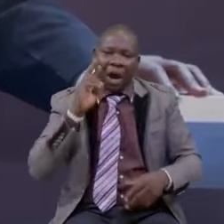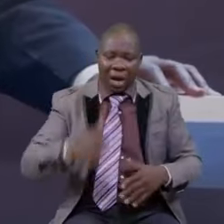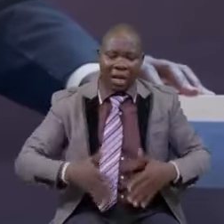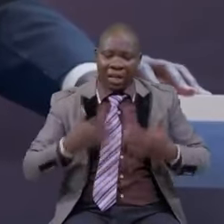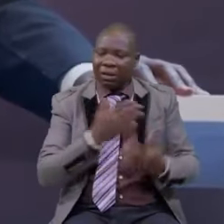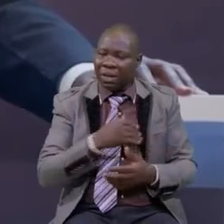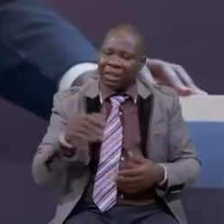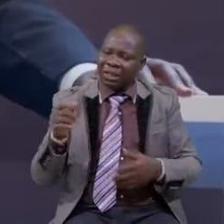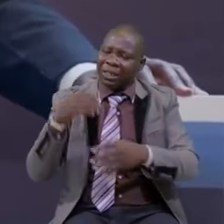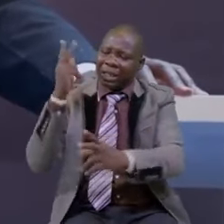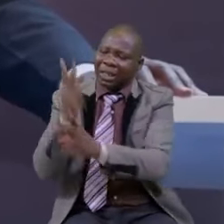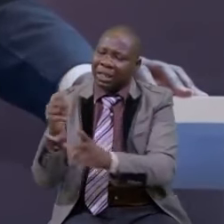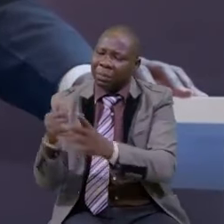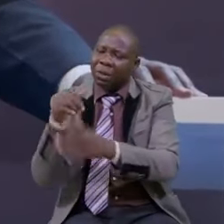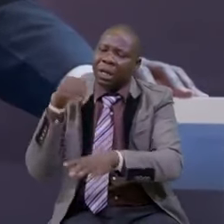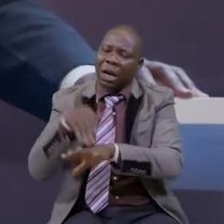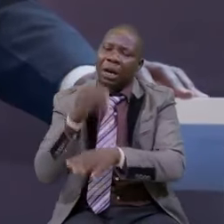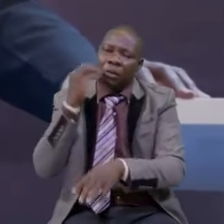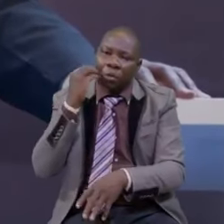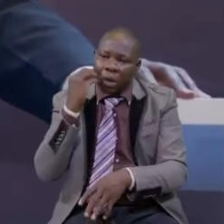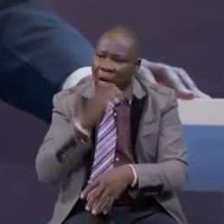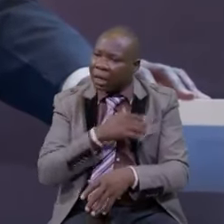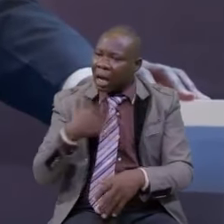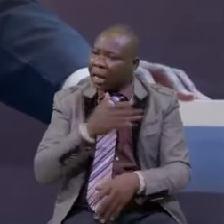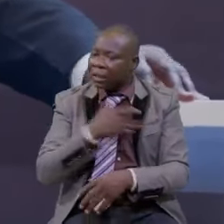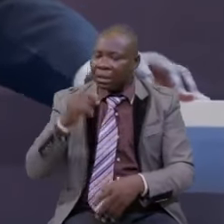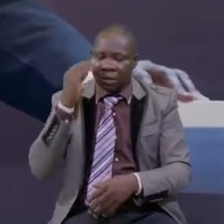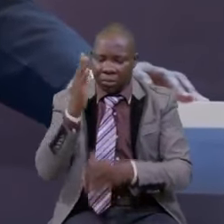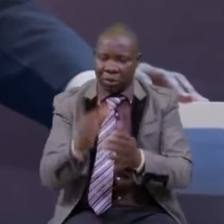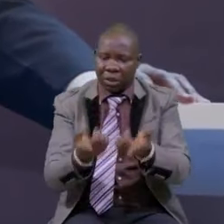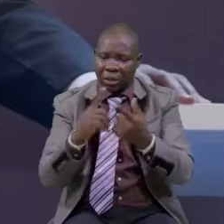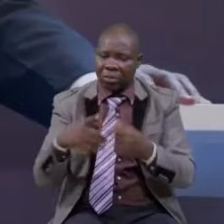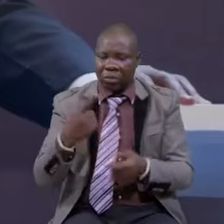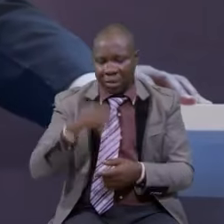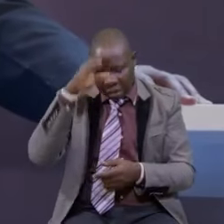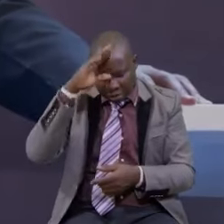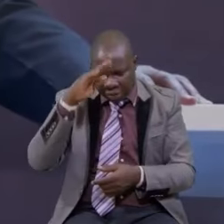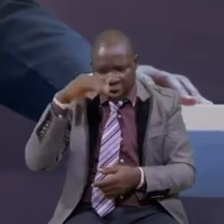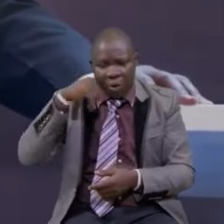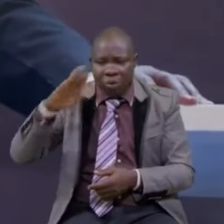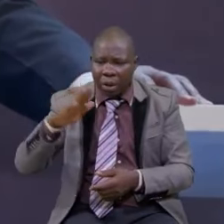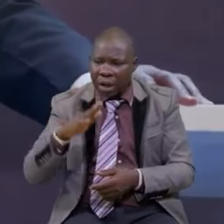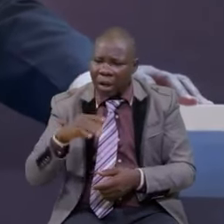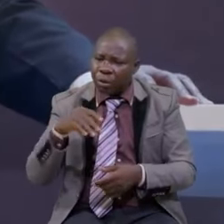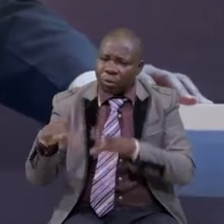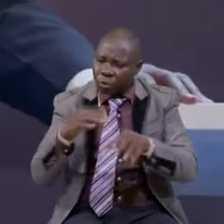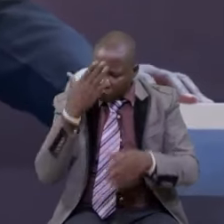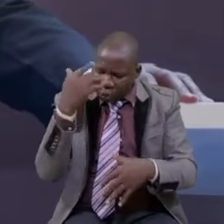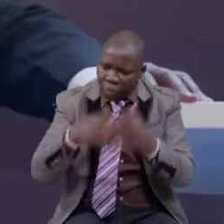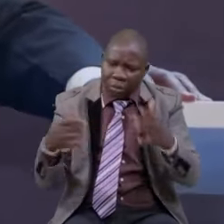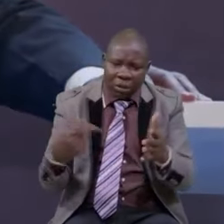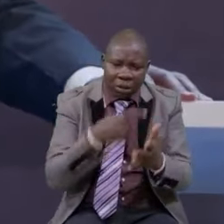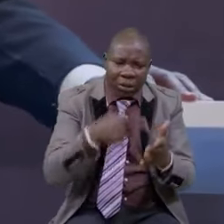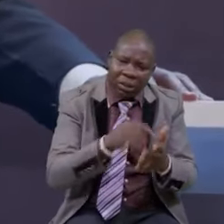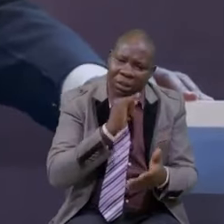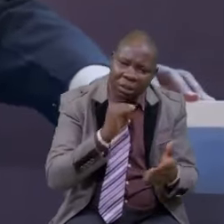woman and said, woman, you know what they said? This is livelihood. This is money. And it's yours,